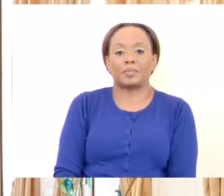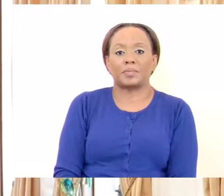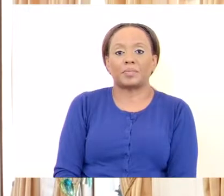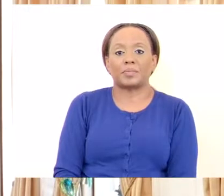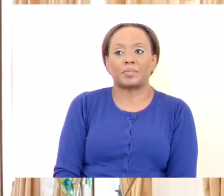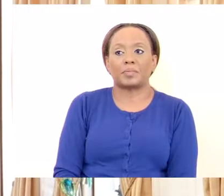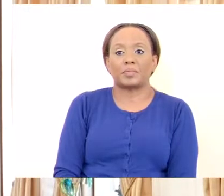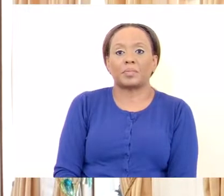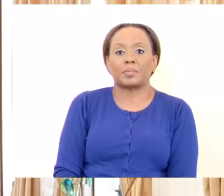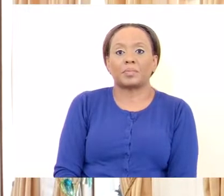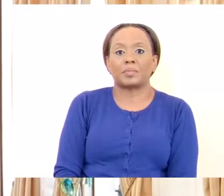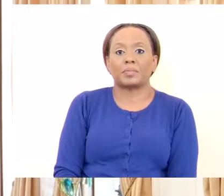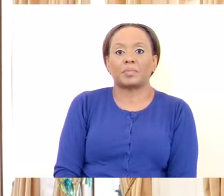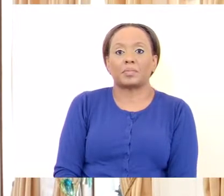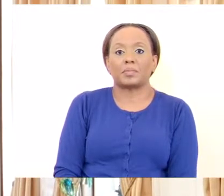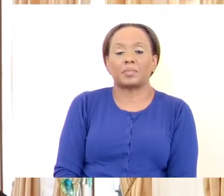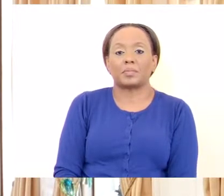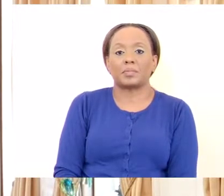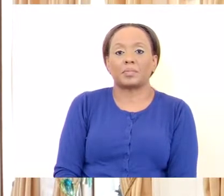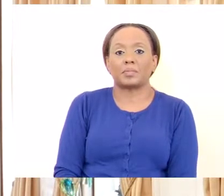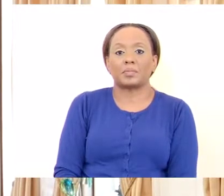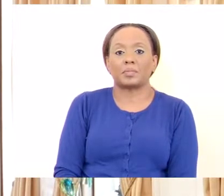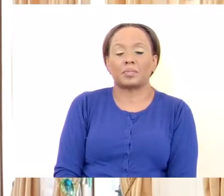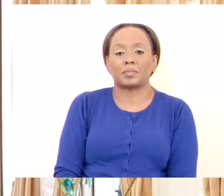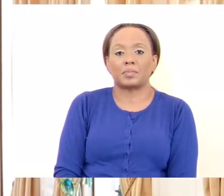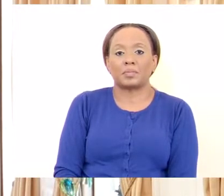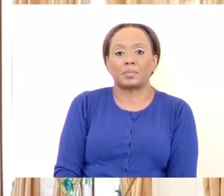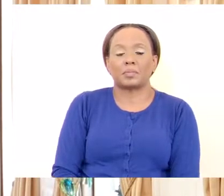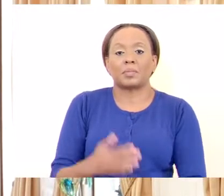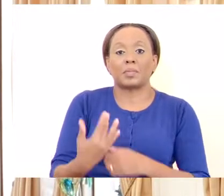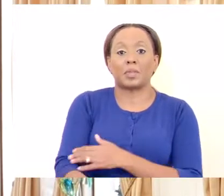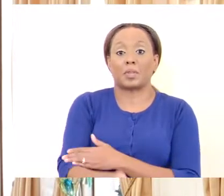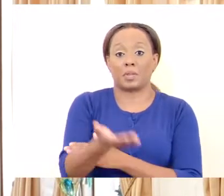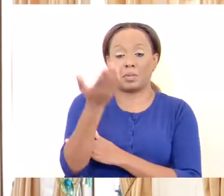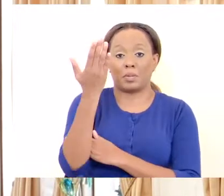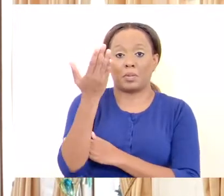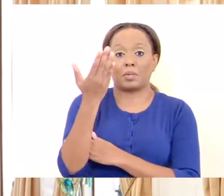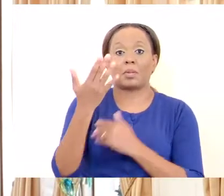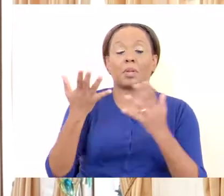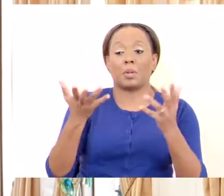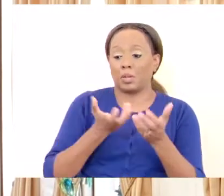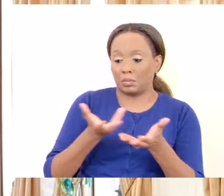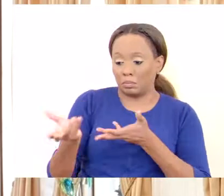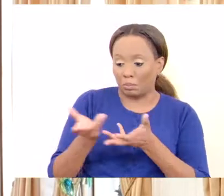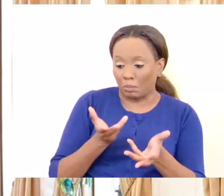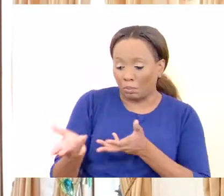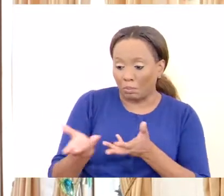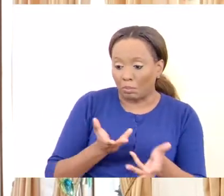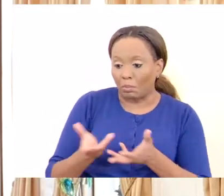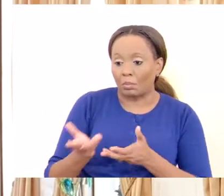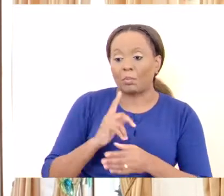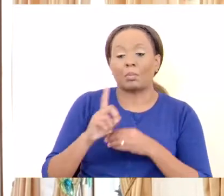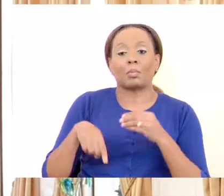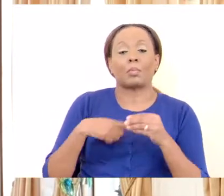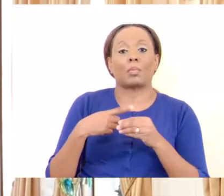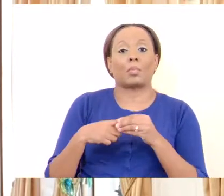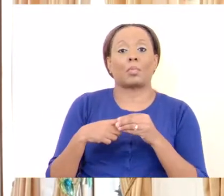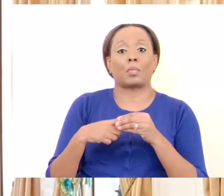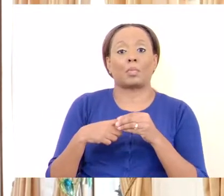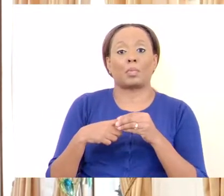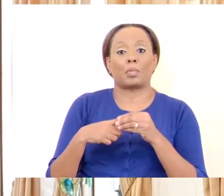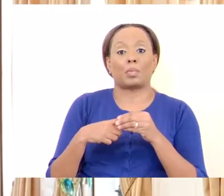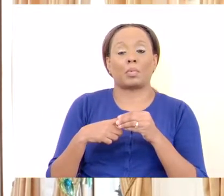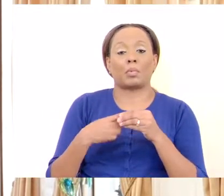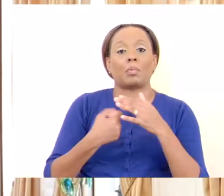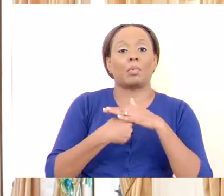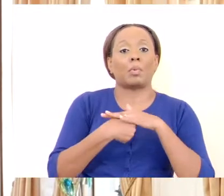This morning we intend to have a conversation about the progression of the